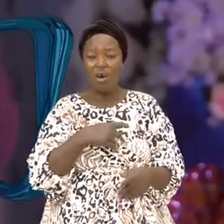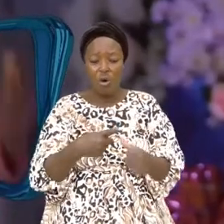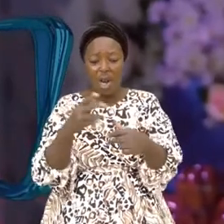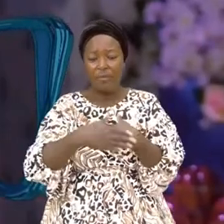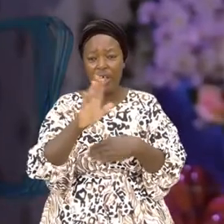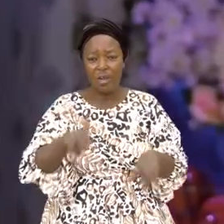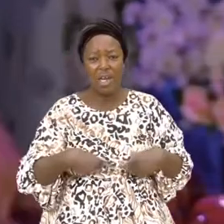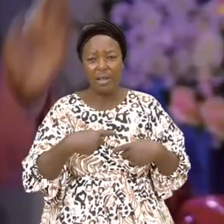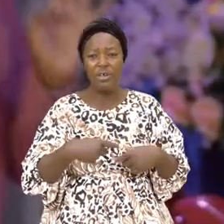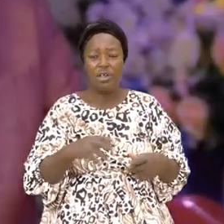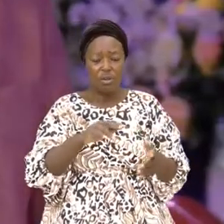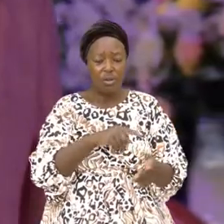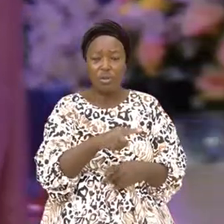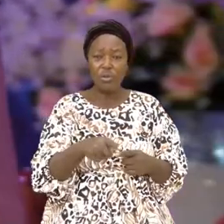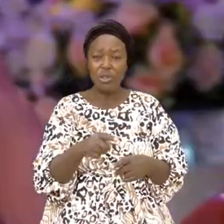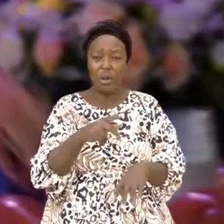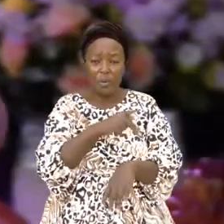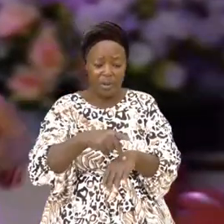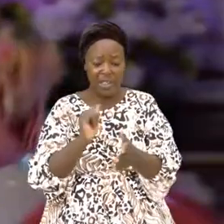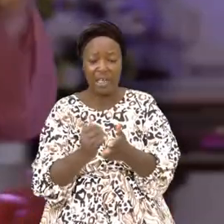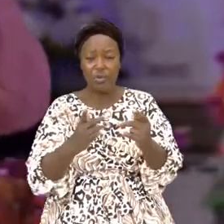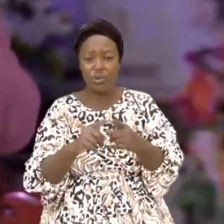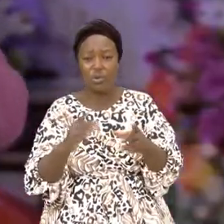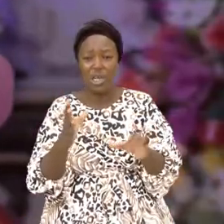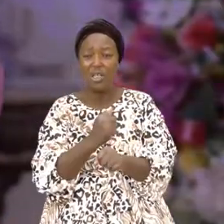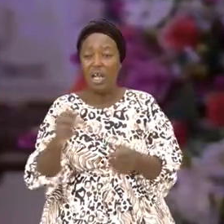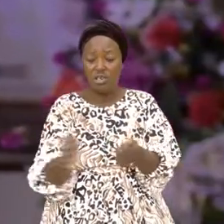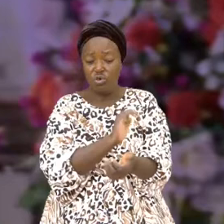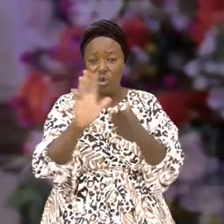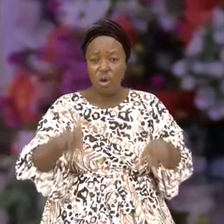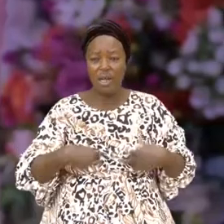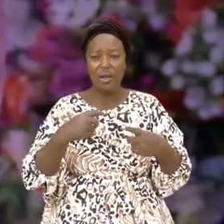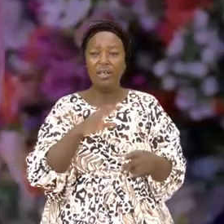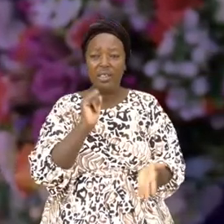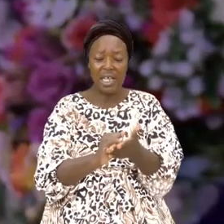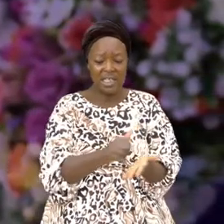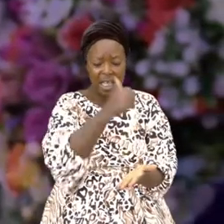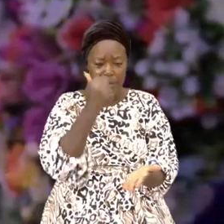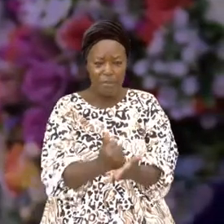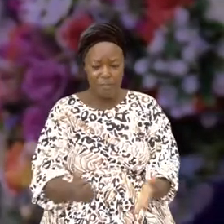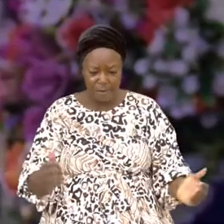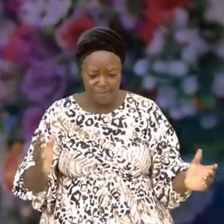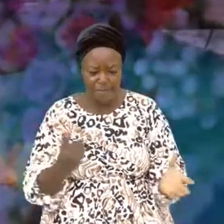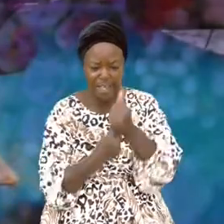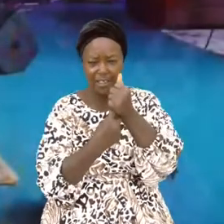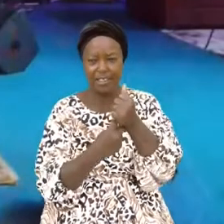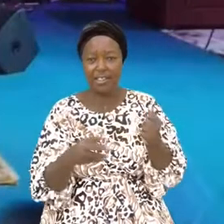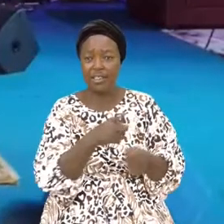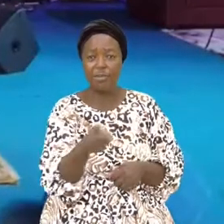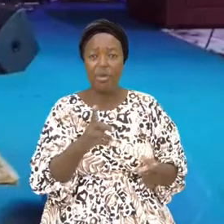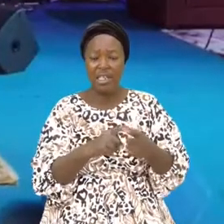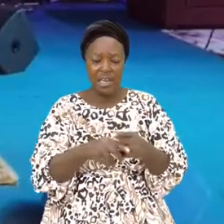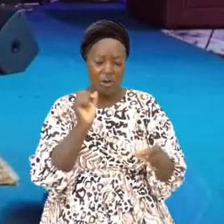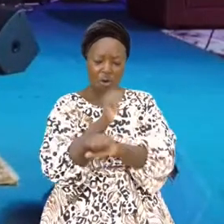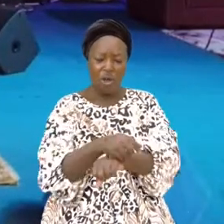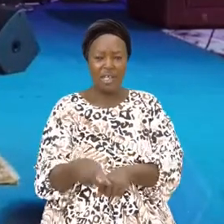those principalities that wanted to get you down, the amen captures them, the amen